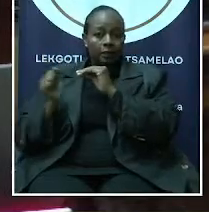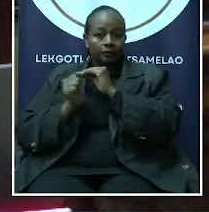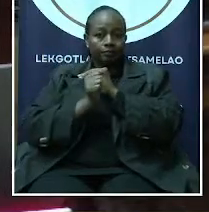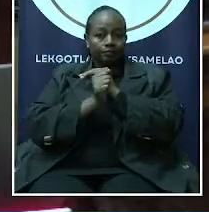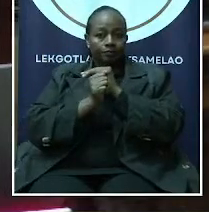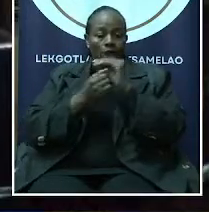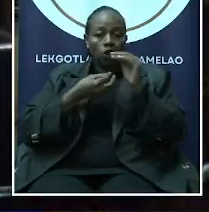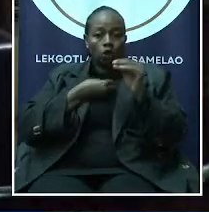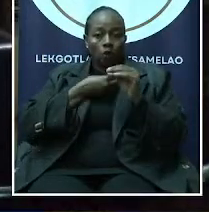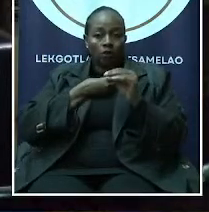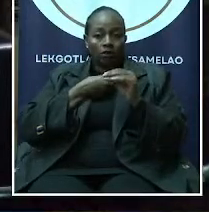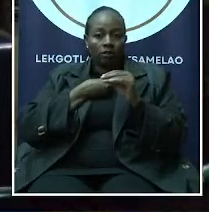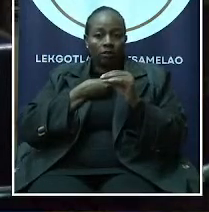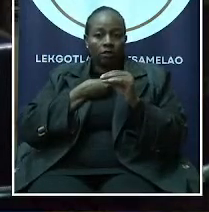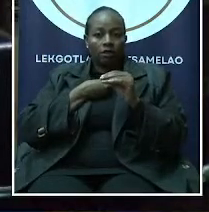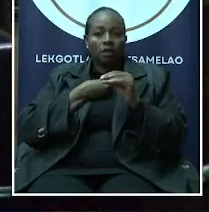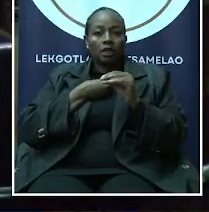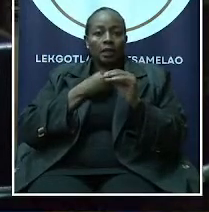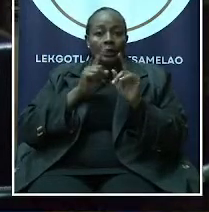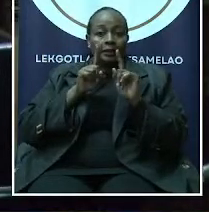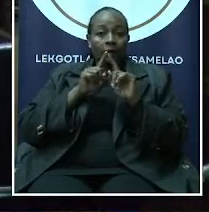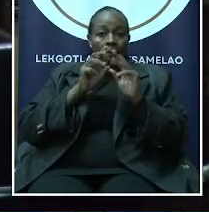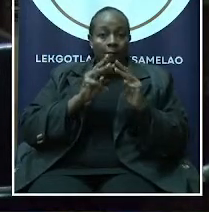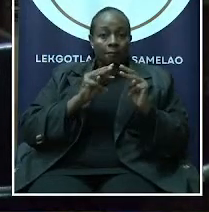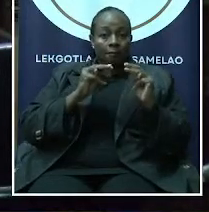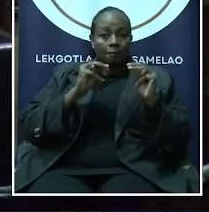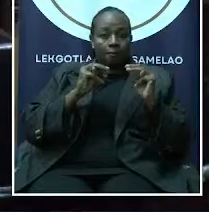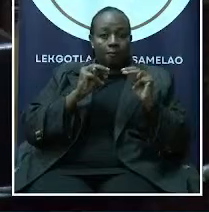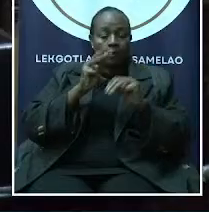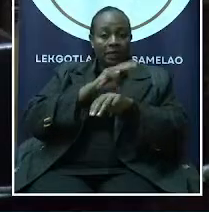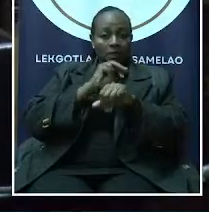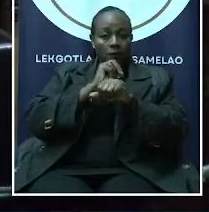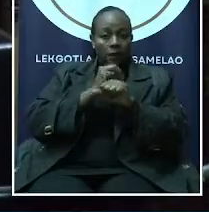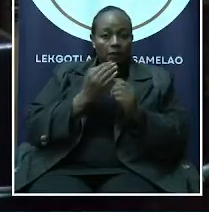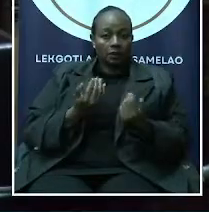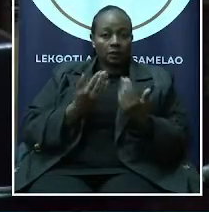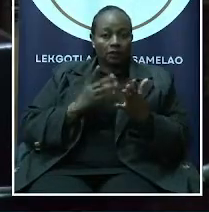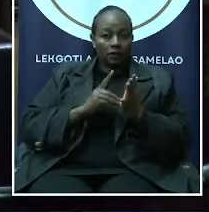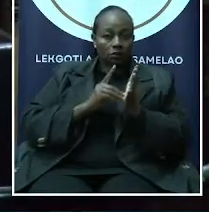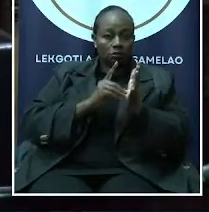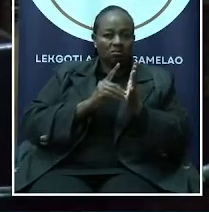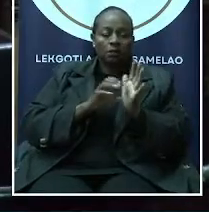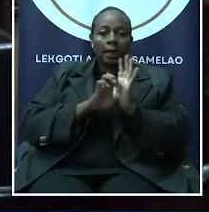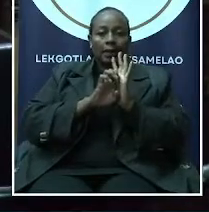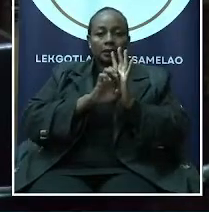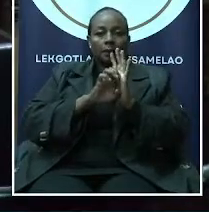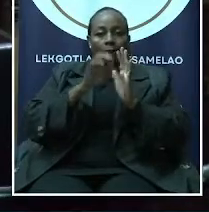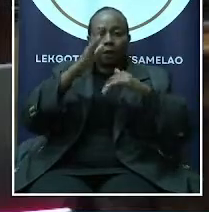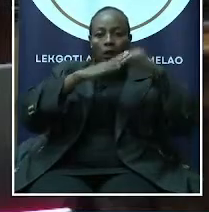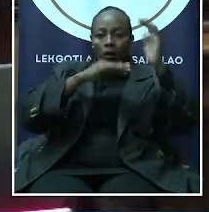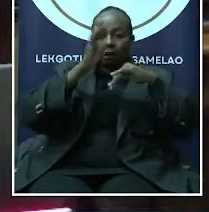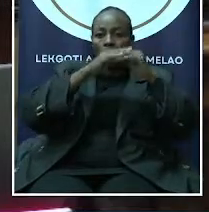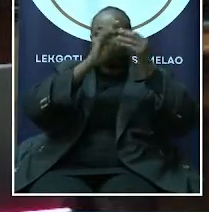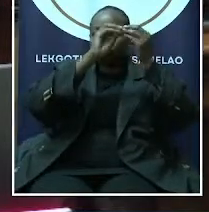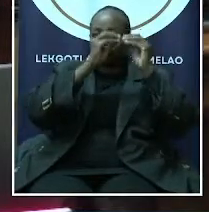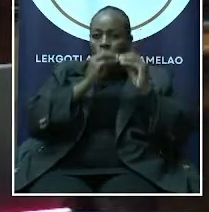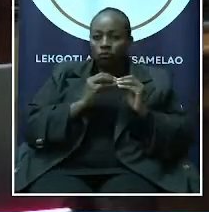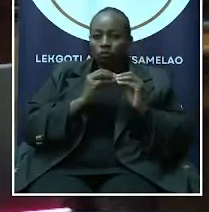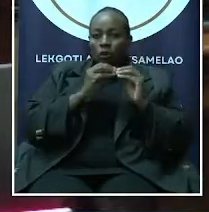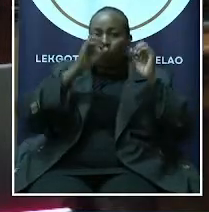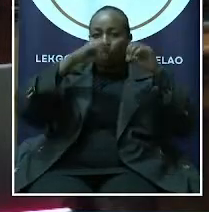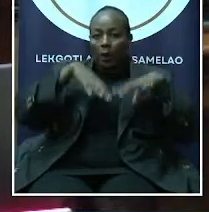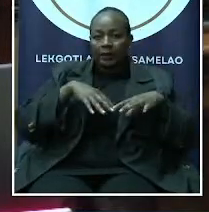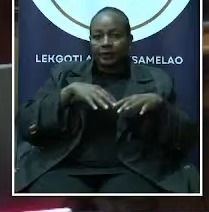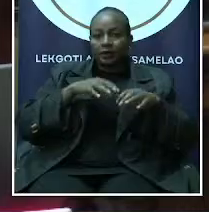youth in roles addressing municipal service delivery, such as, for instance, infrastructure maintenance, waste management,